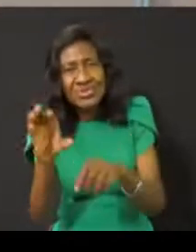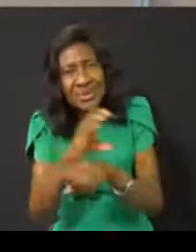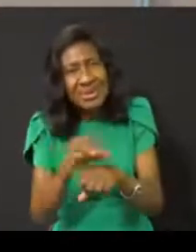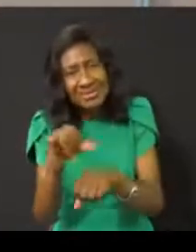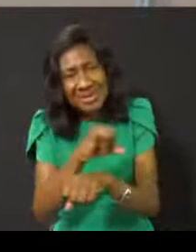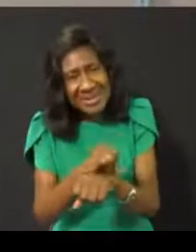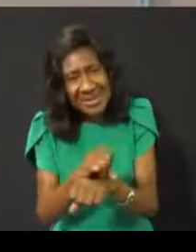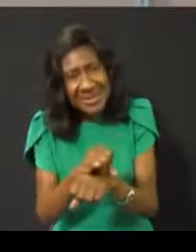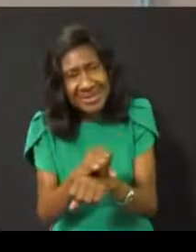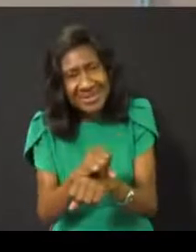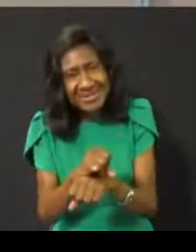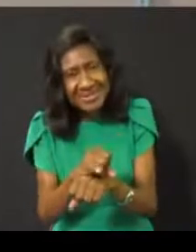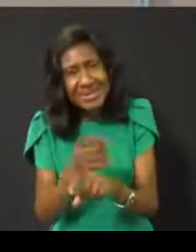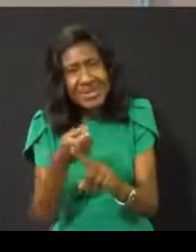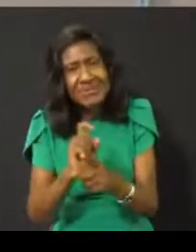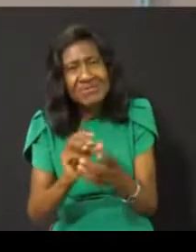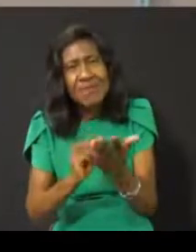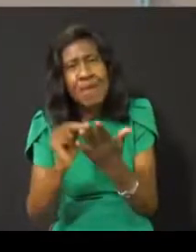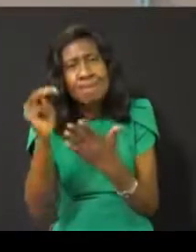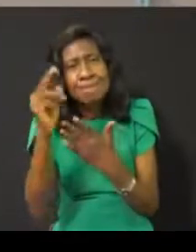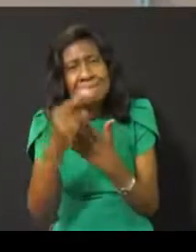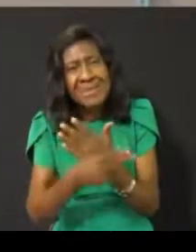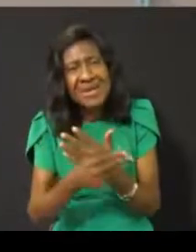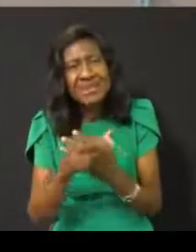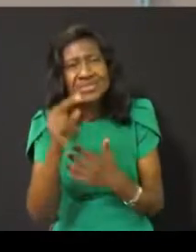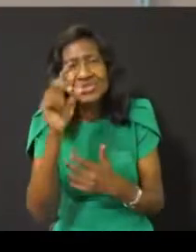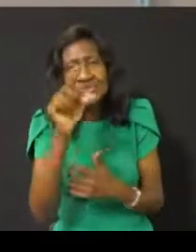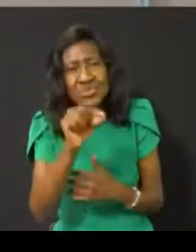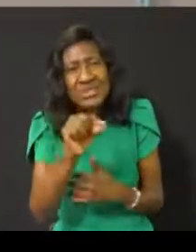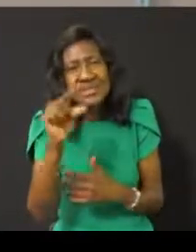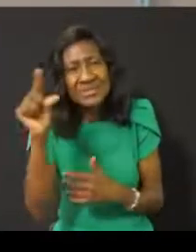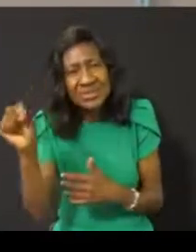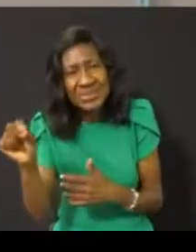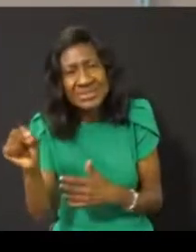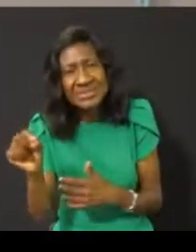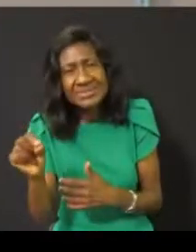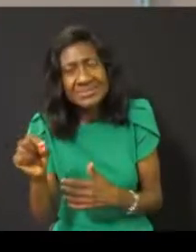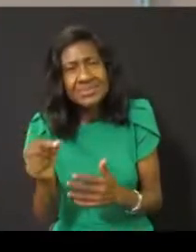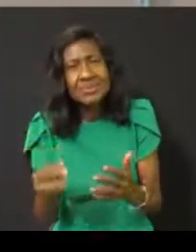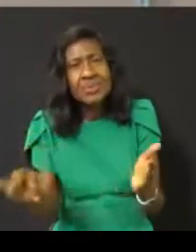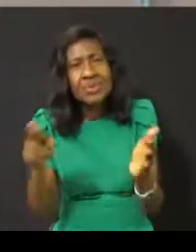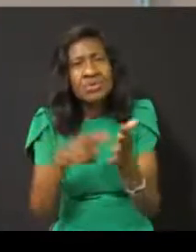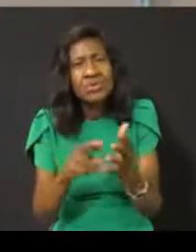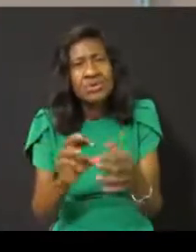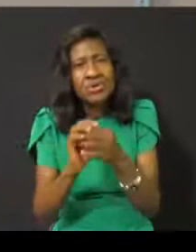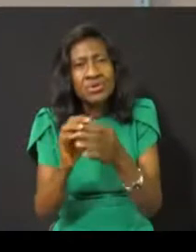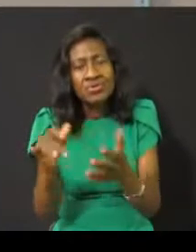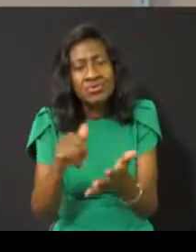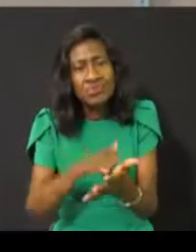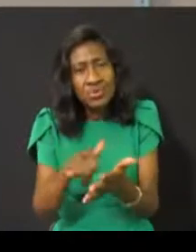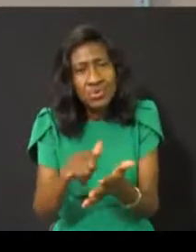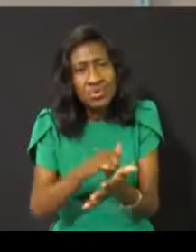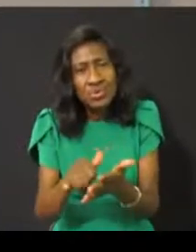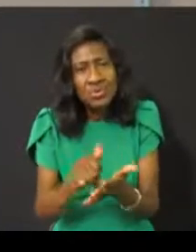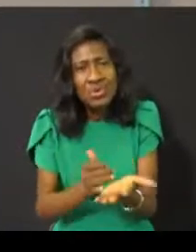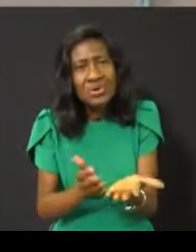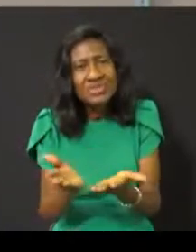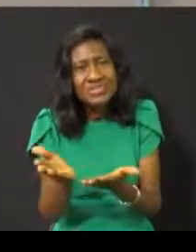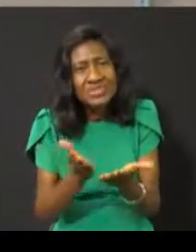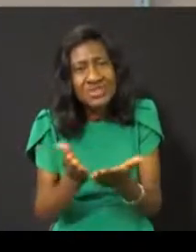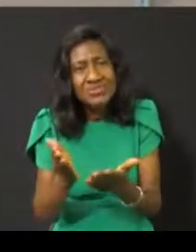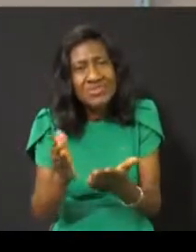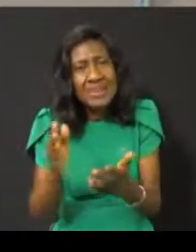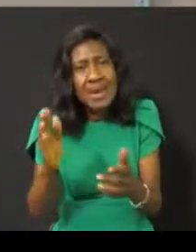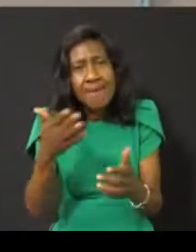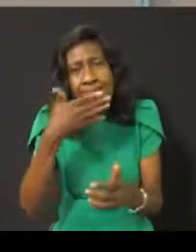of our borders in March of 2020. The return of the New York service, which traditionally is